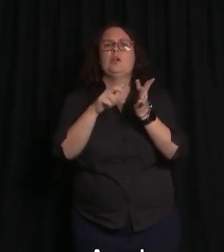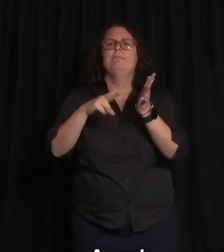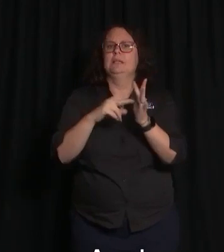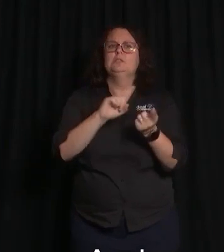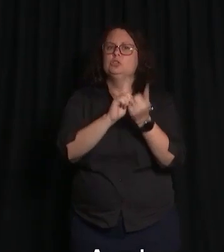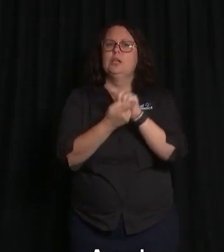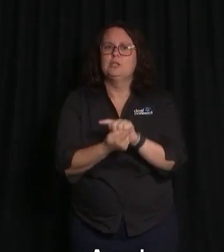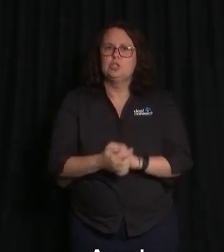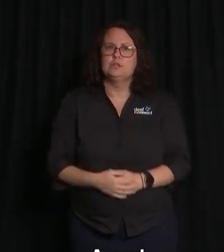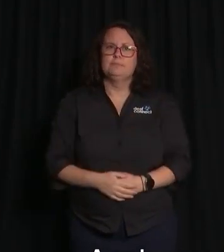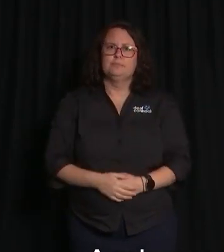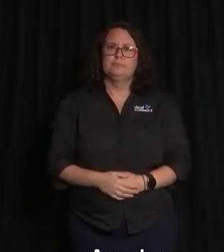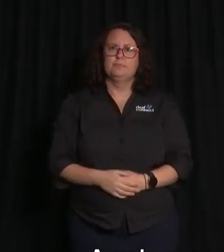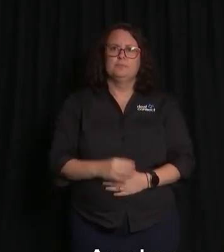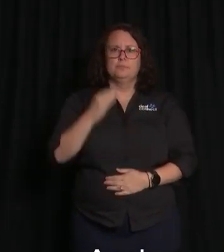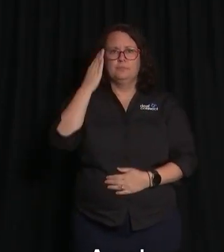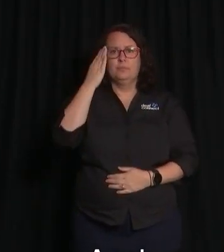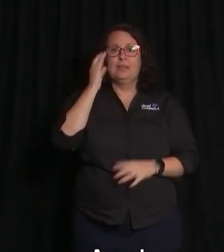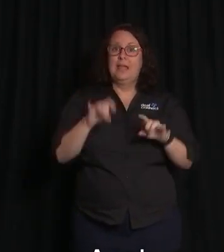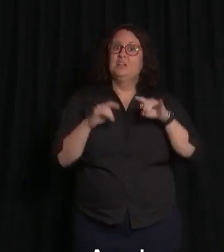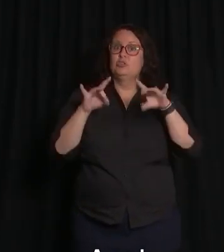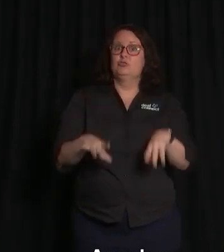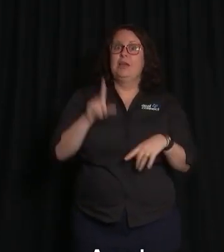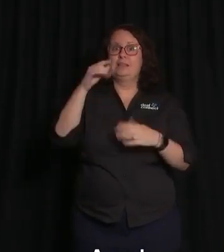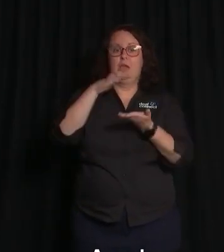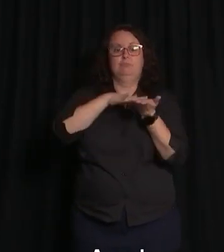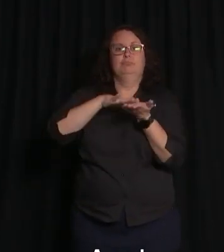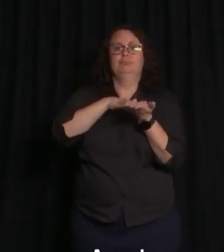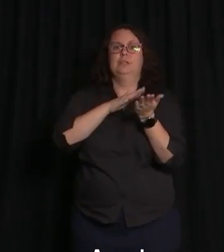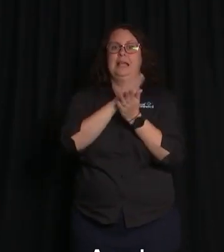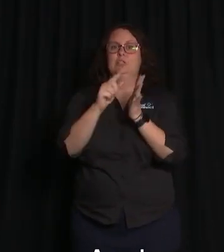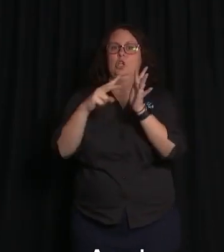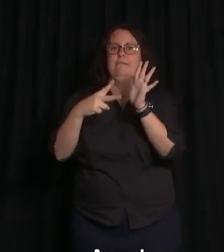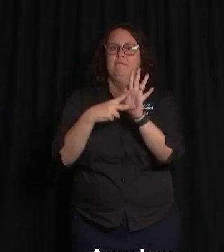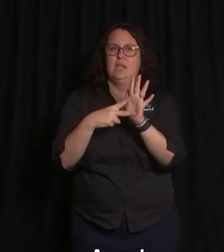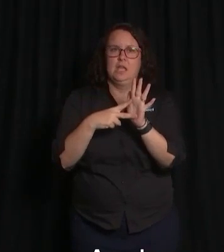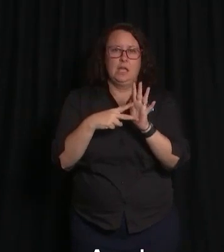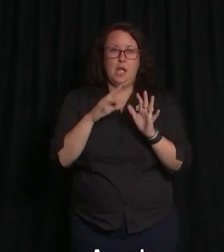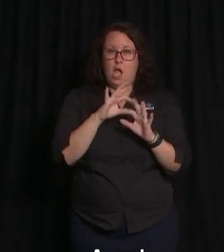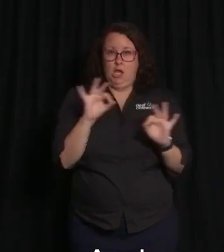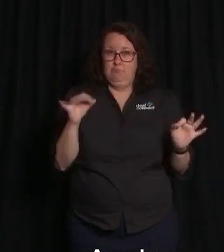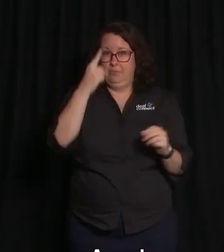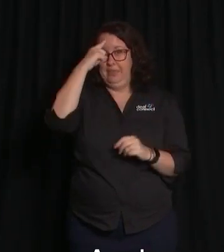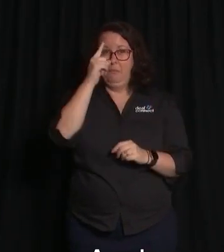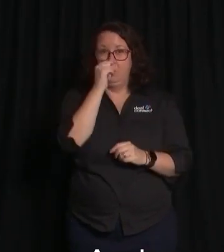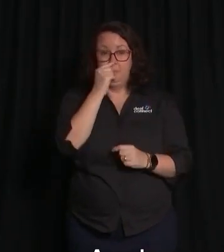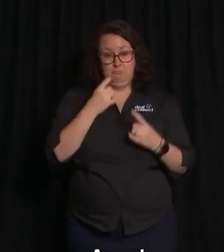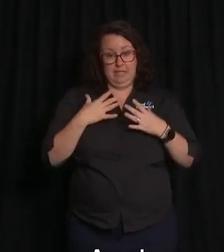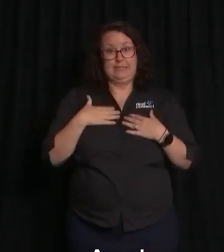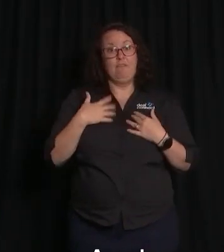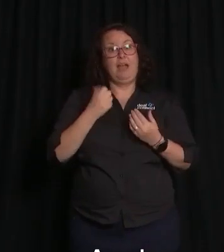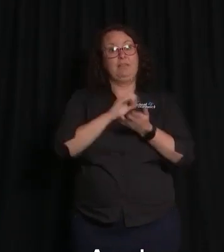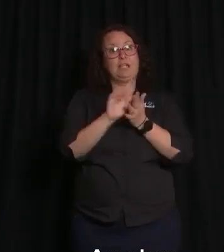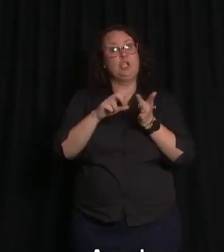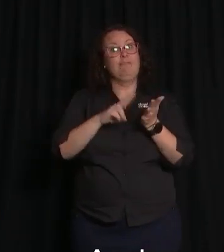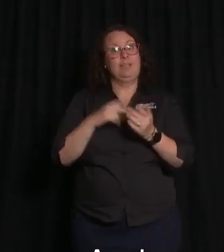cusp of eliminating new HIV infections entirely, something completely inconceivable when I contracted HIV 15 years ago. We